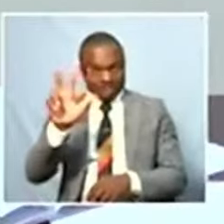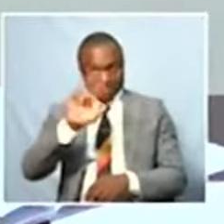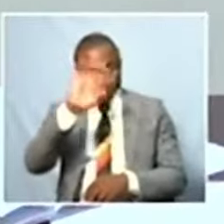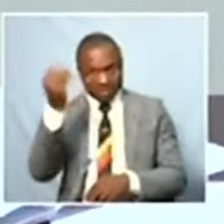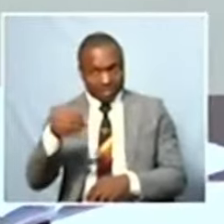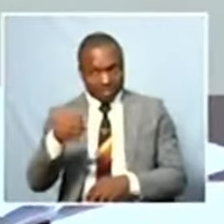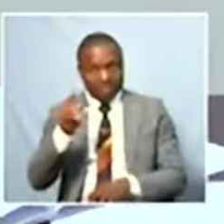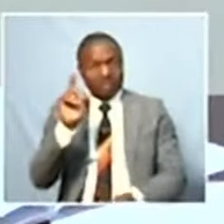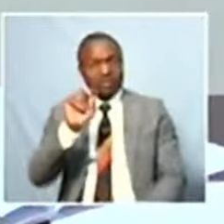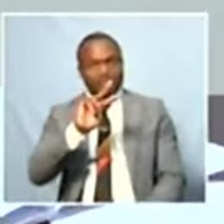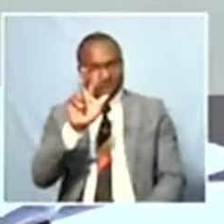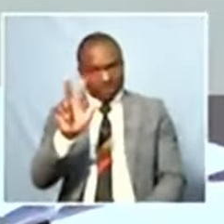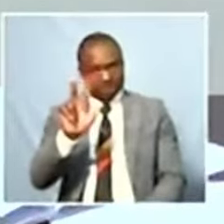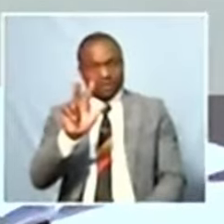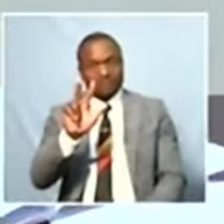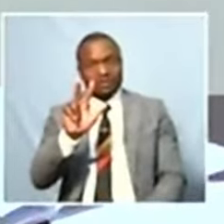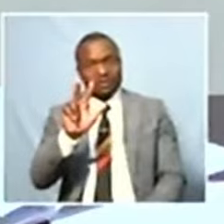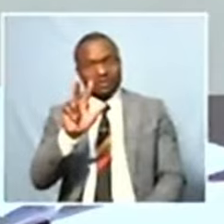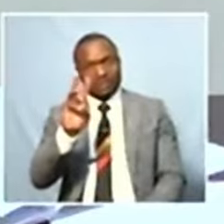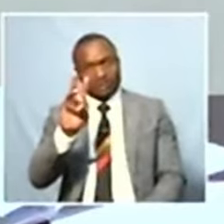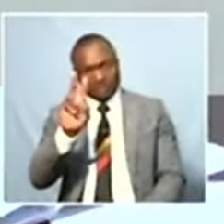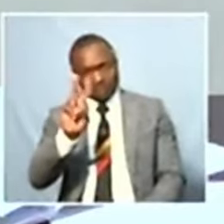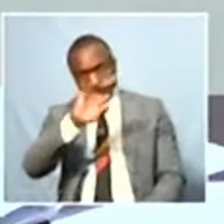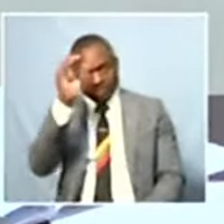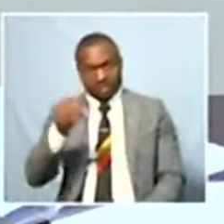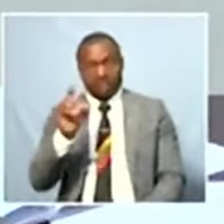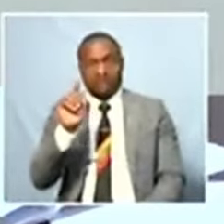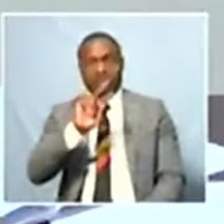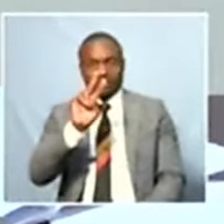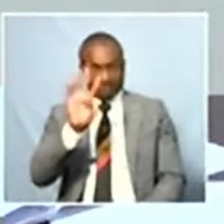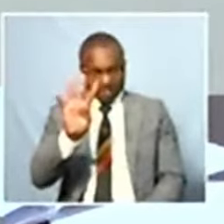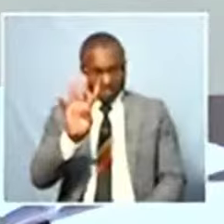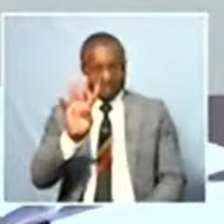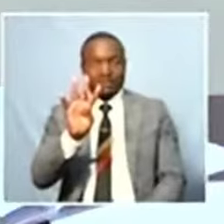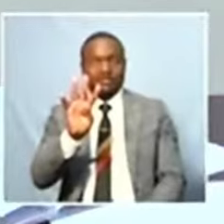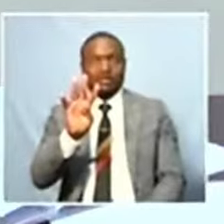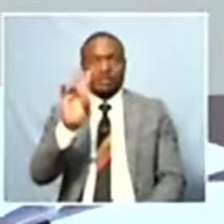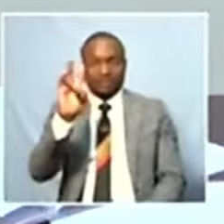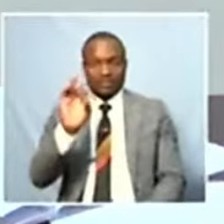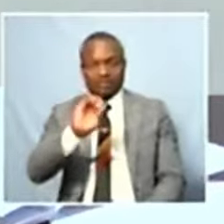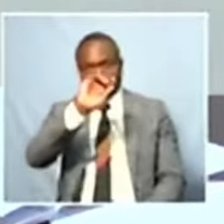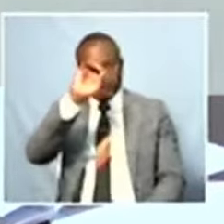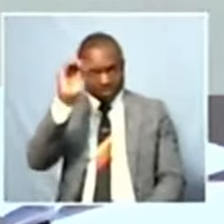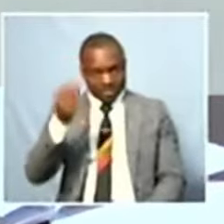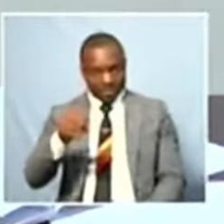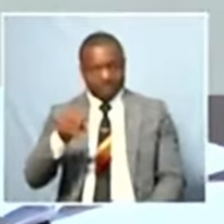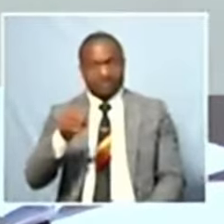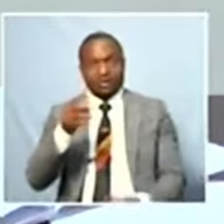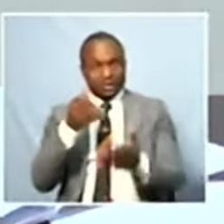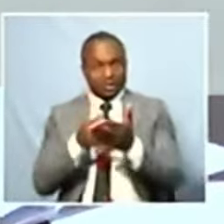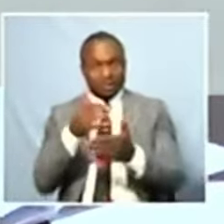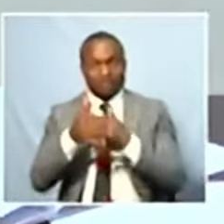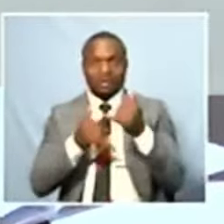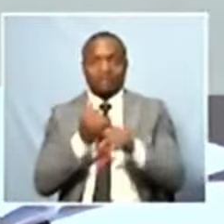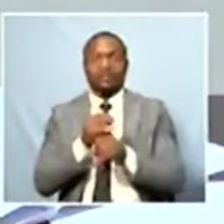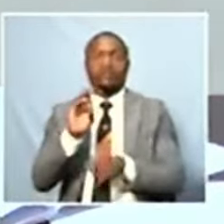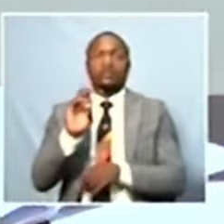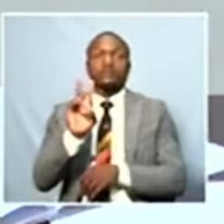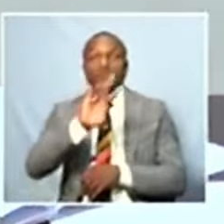53%. 2023 we moved to 62%. 2024 70%. This year almost